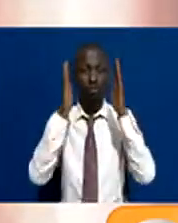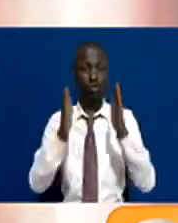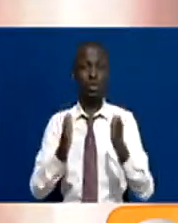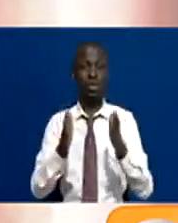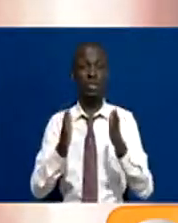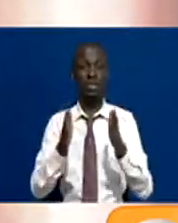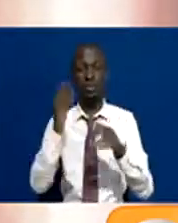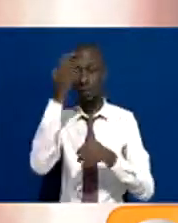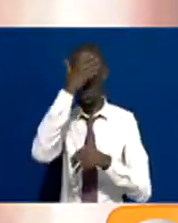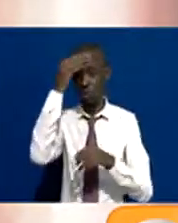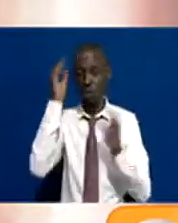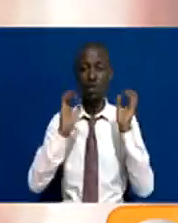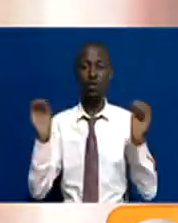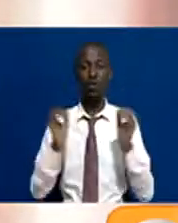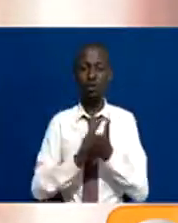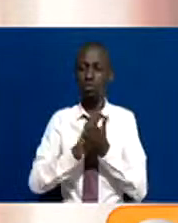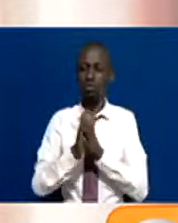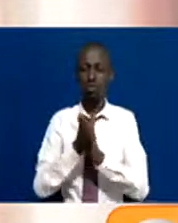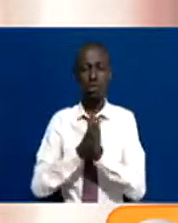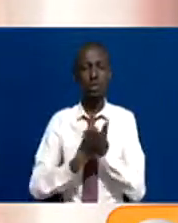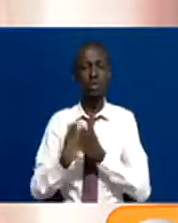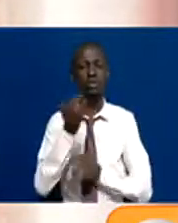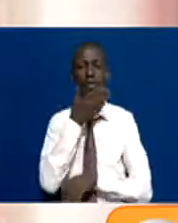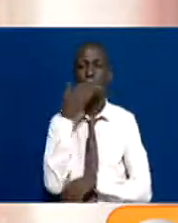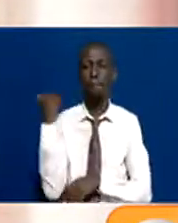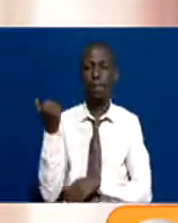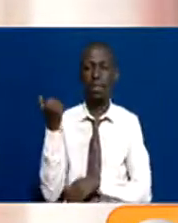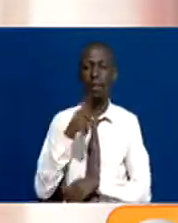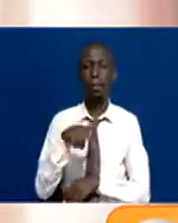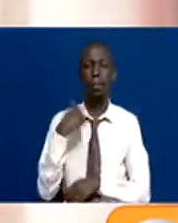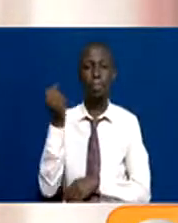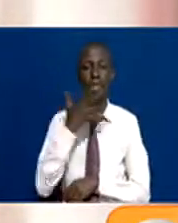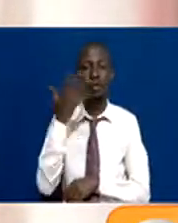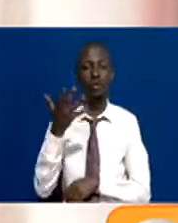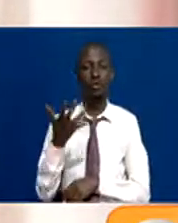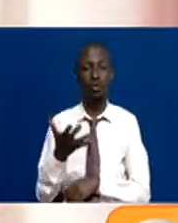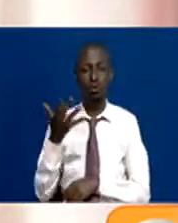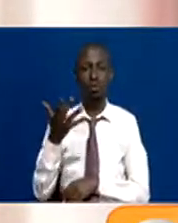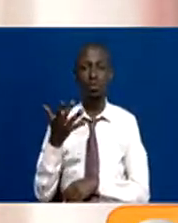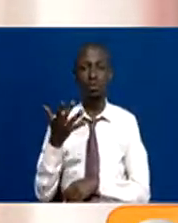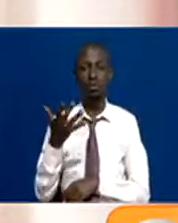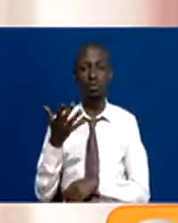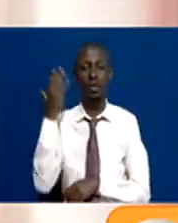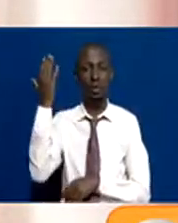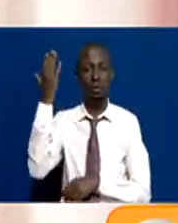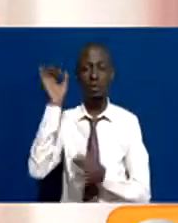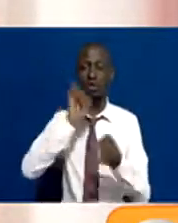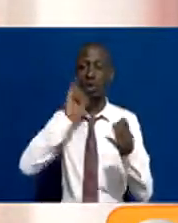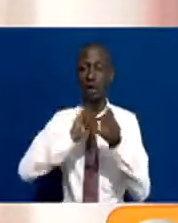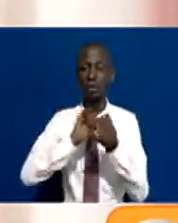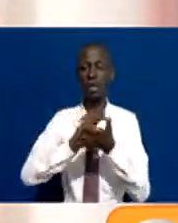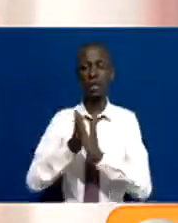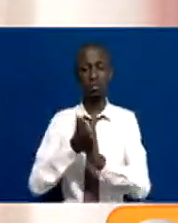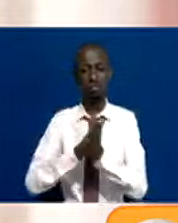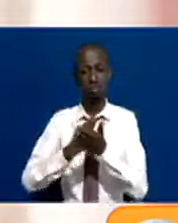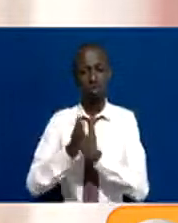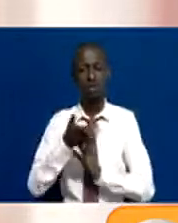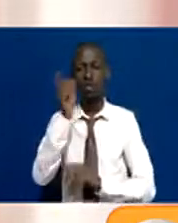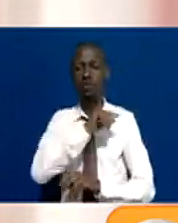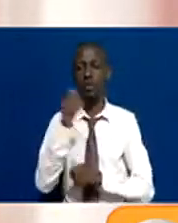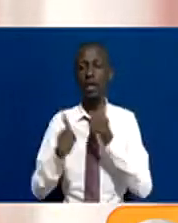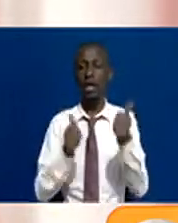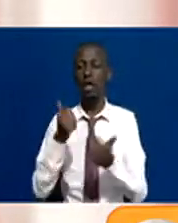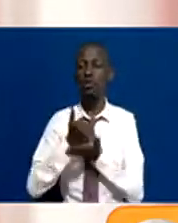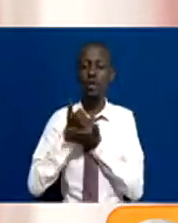don't forget, forgiveness. For me, I can tell you I've forgiven my ex and anyone else who helped